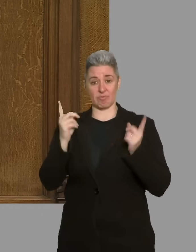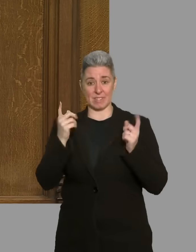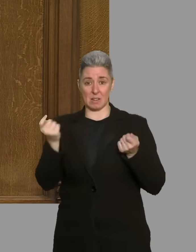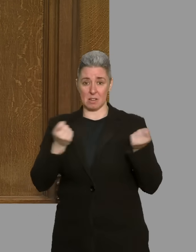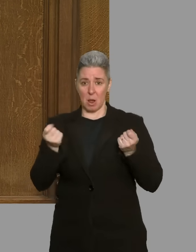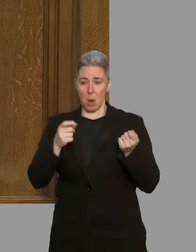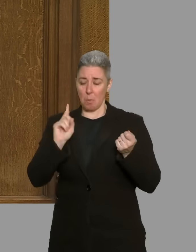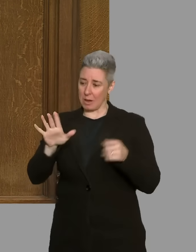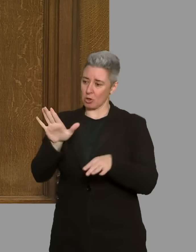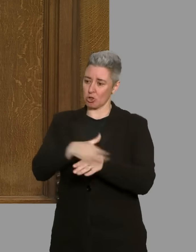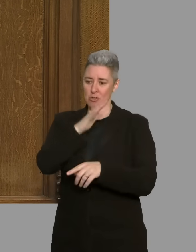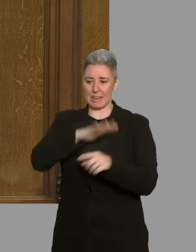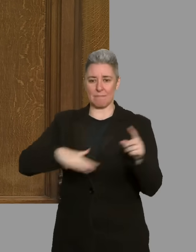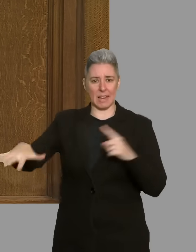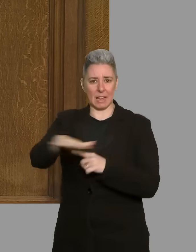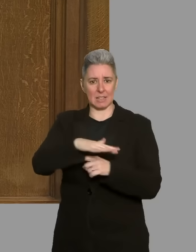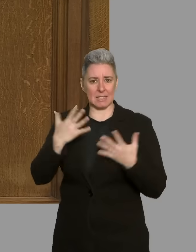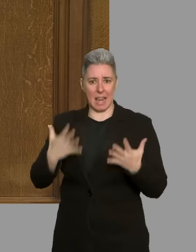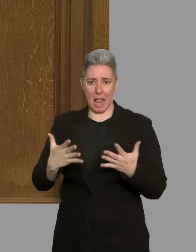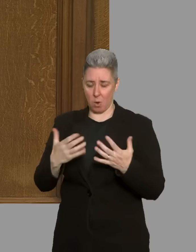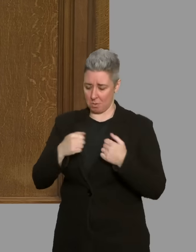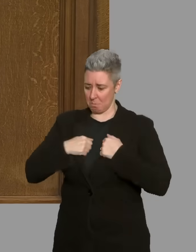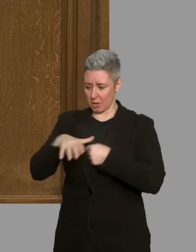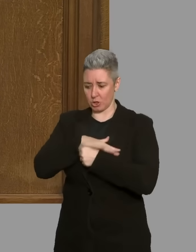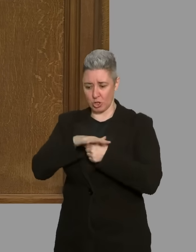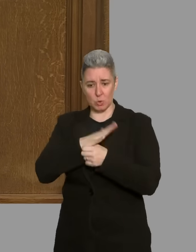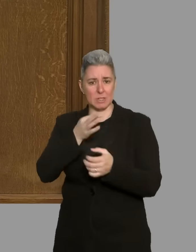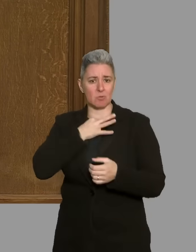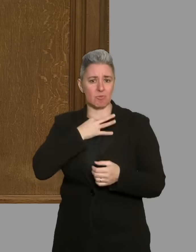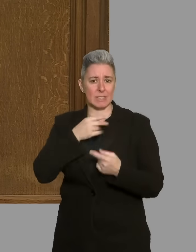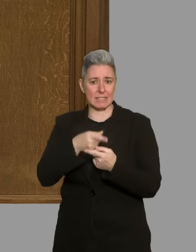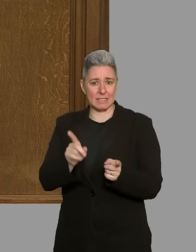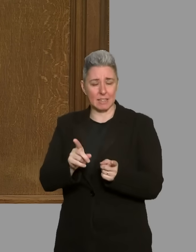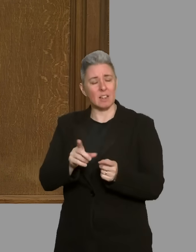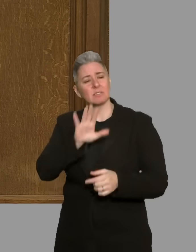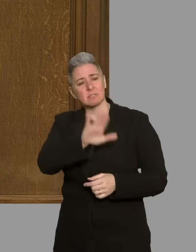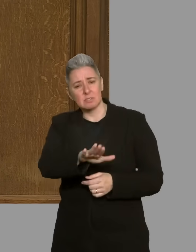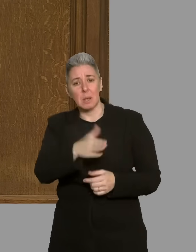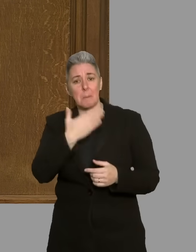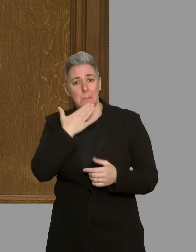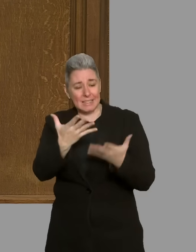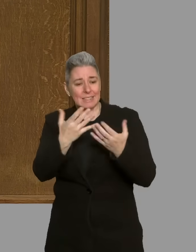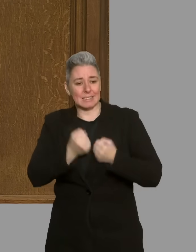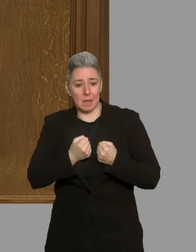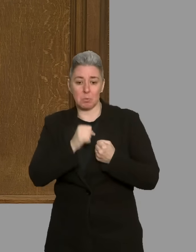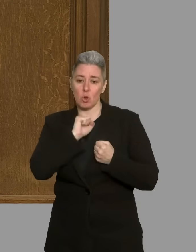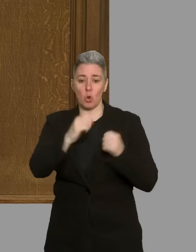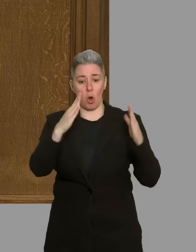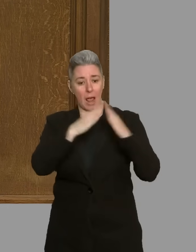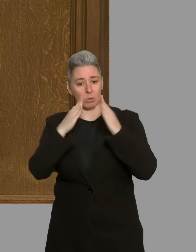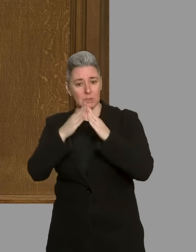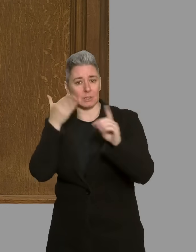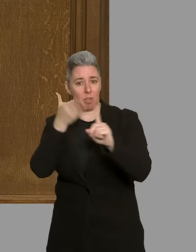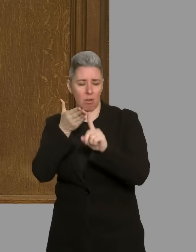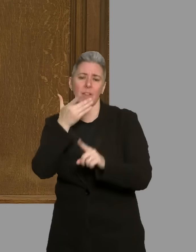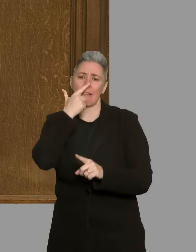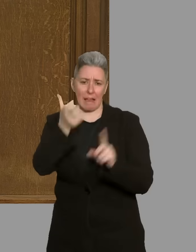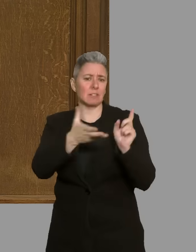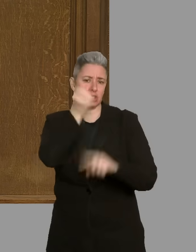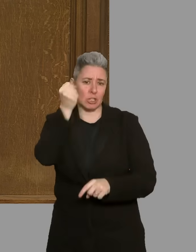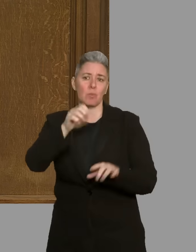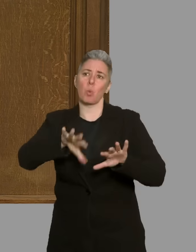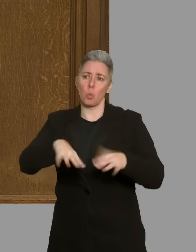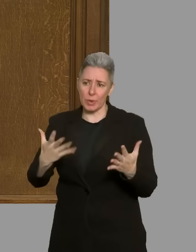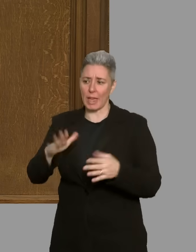housing target can be met without destroying our farmland and our countryside, but by reusing empty homes and